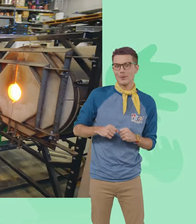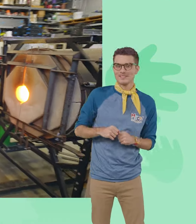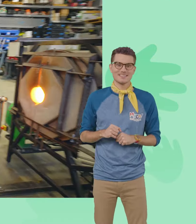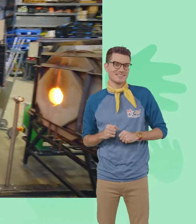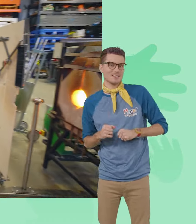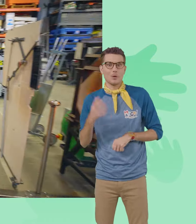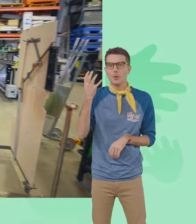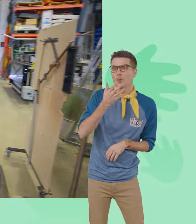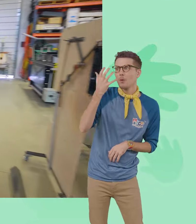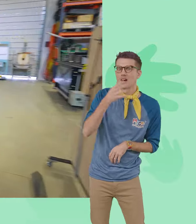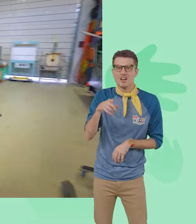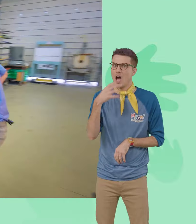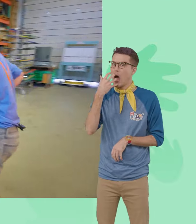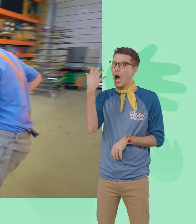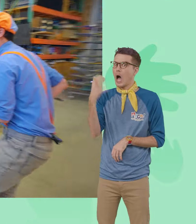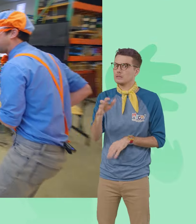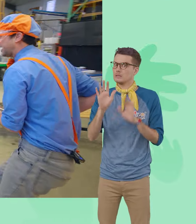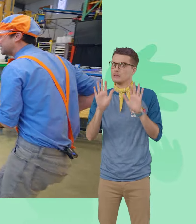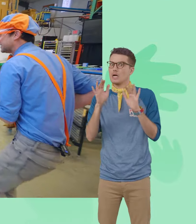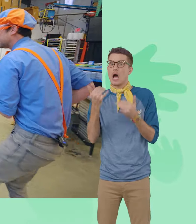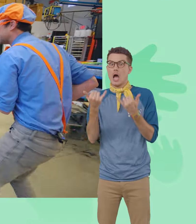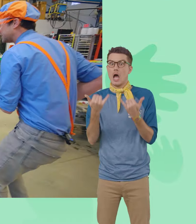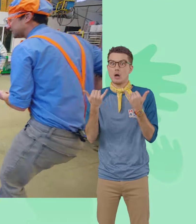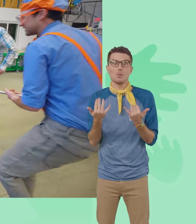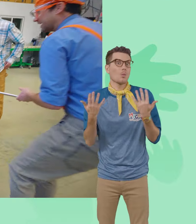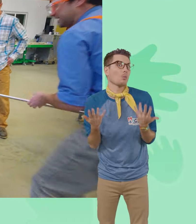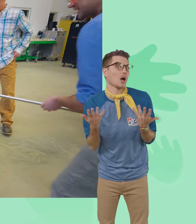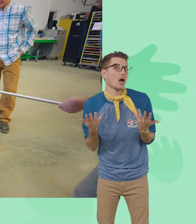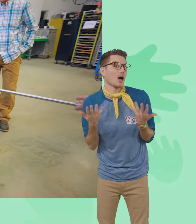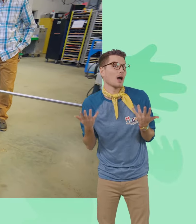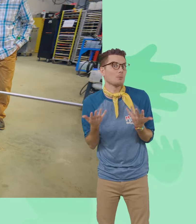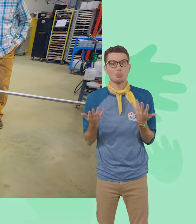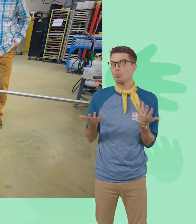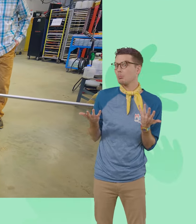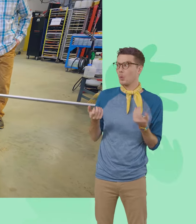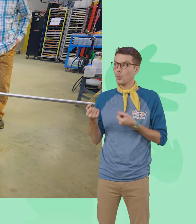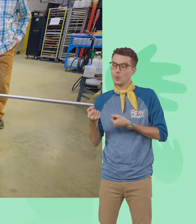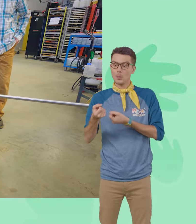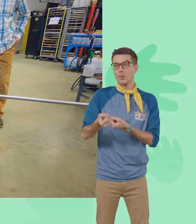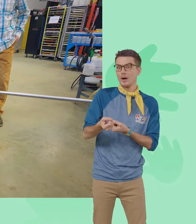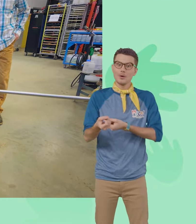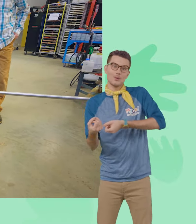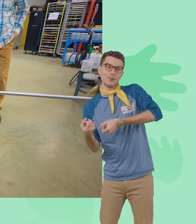Whoa! Whoa. It is very hot! Okay. Now roll it.